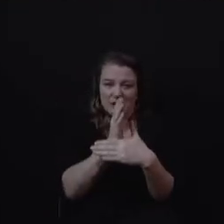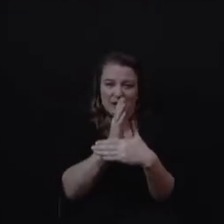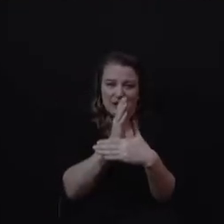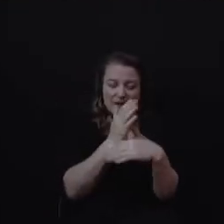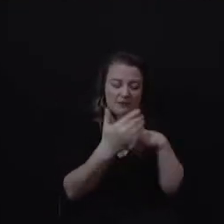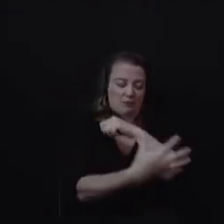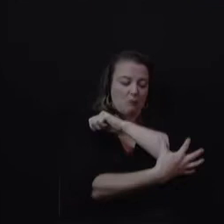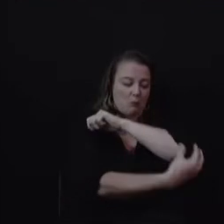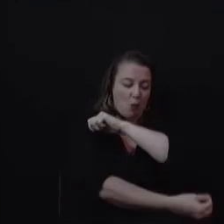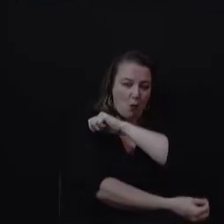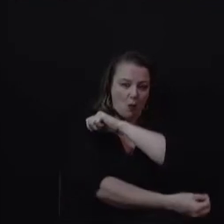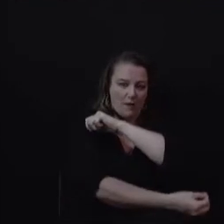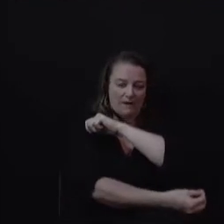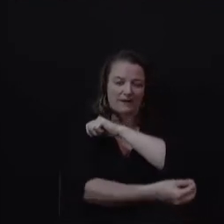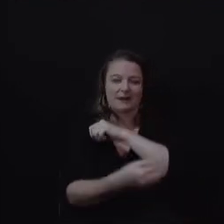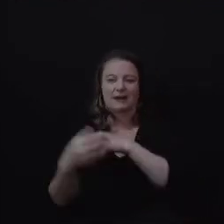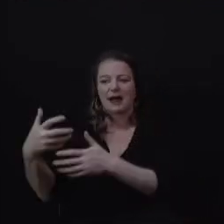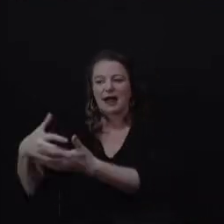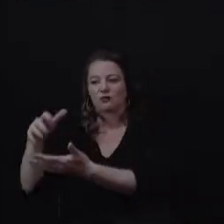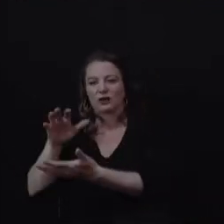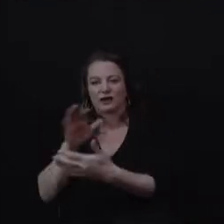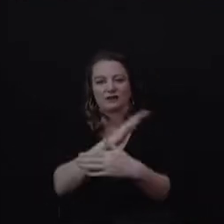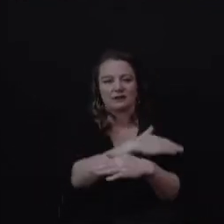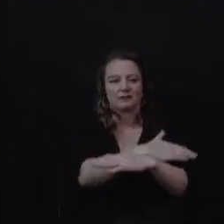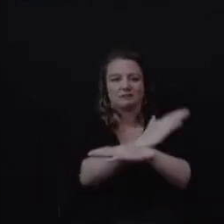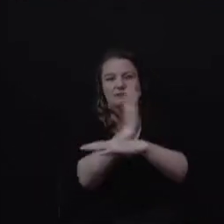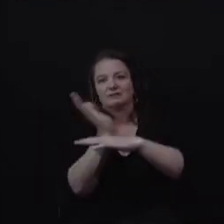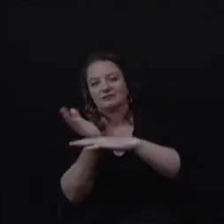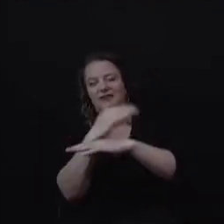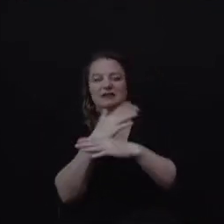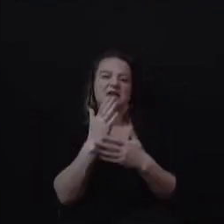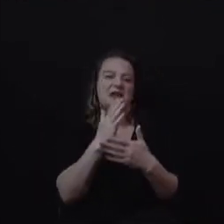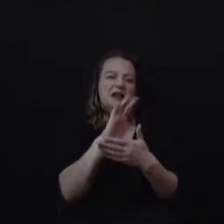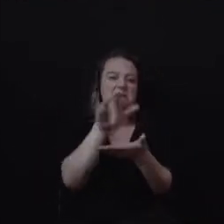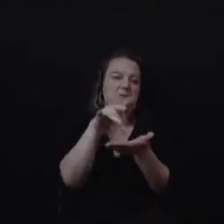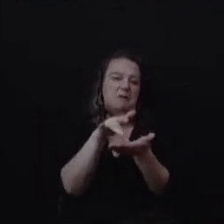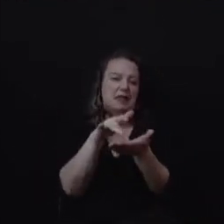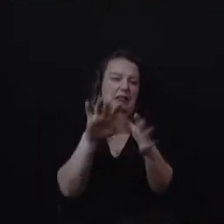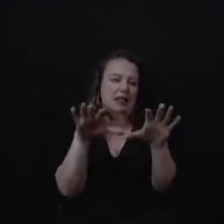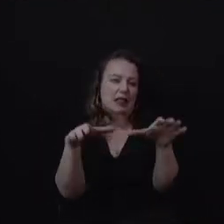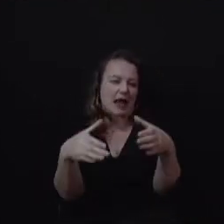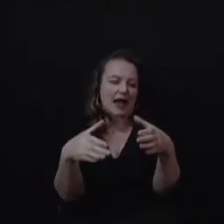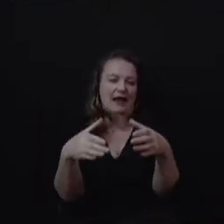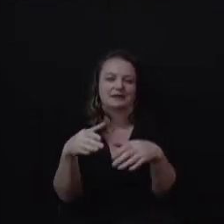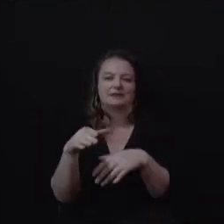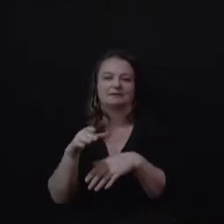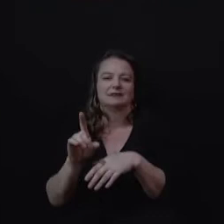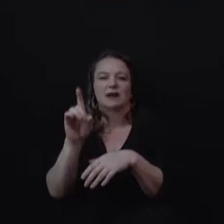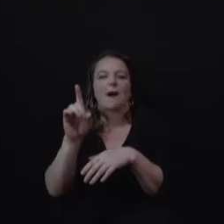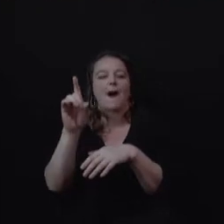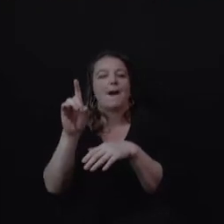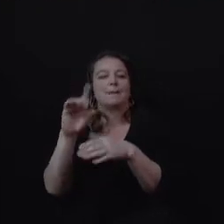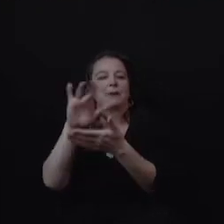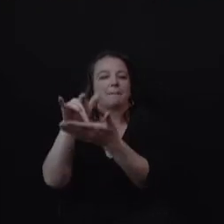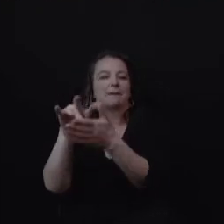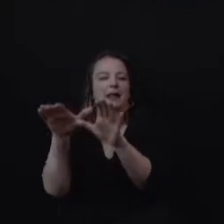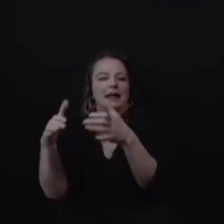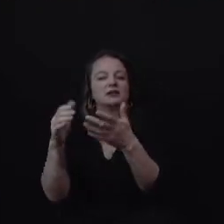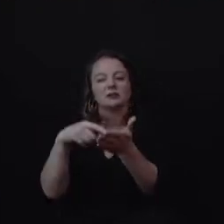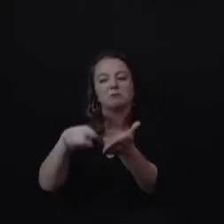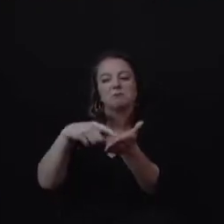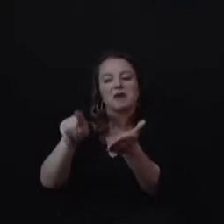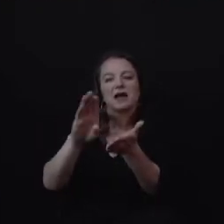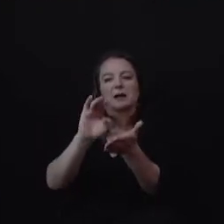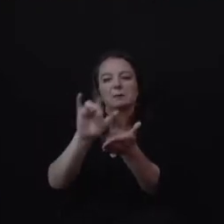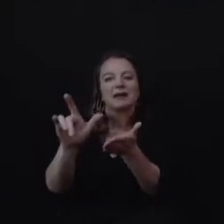rich. I mean, you could be like middle class, upper middle class, and you're okay. You can pay your bills and all of that, but it